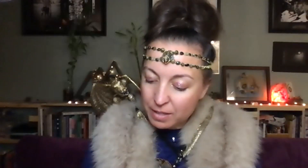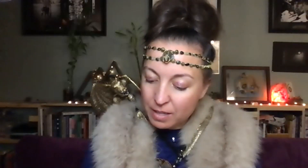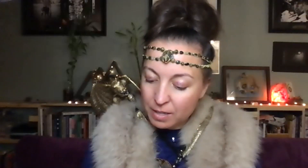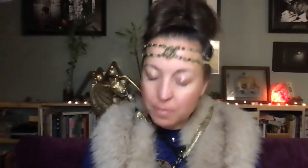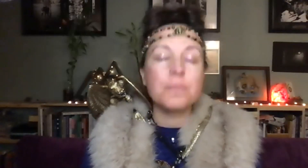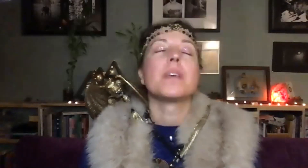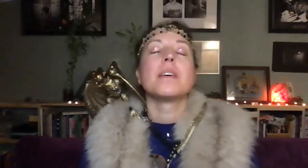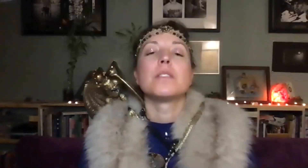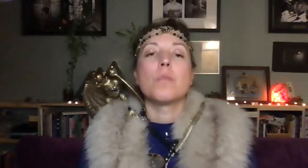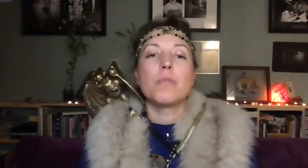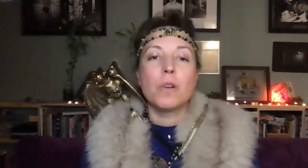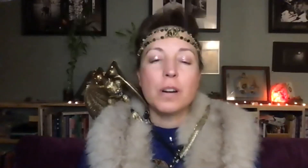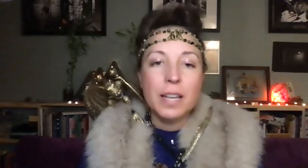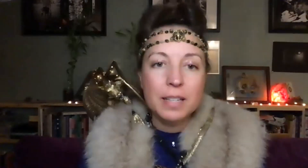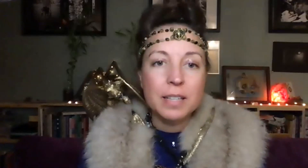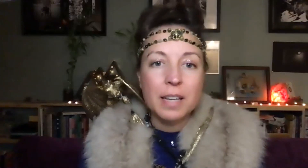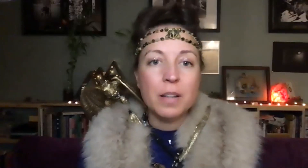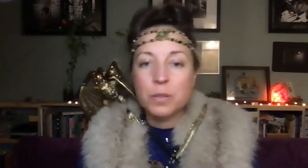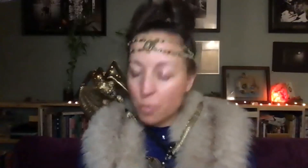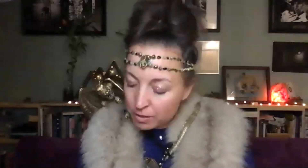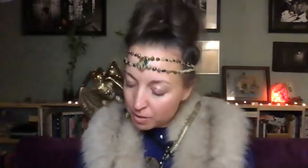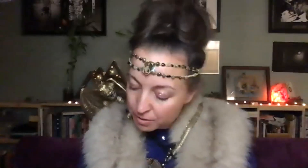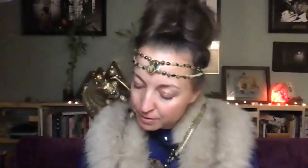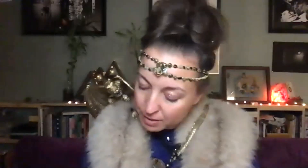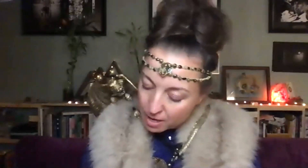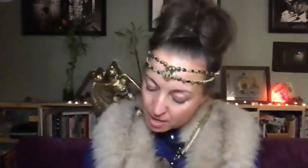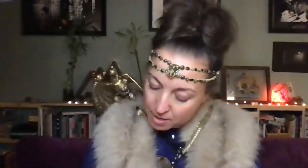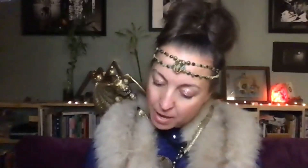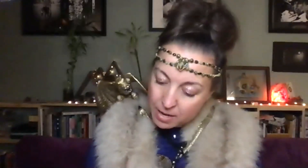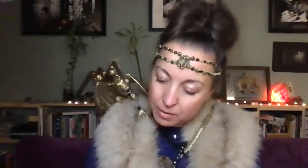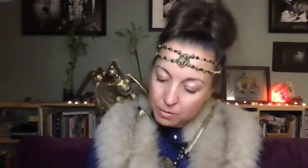things. So before I get into Dia de los Muertos,